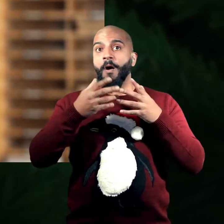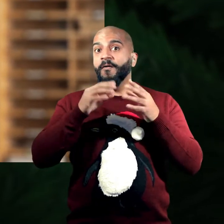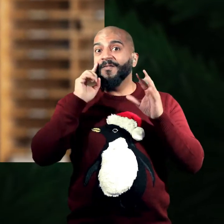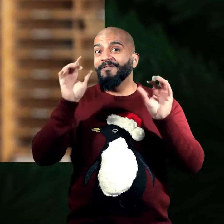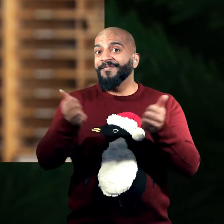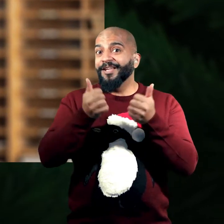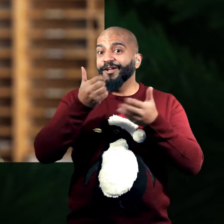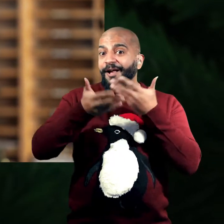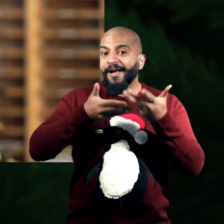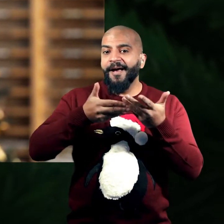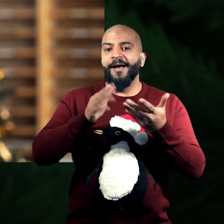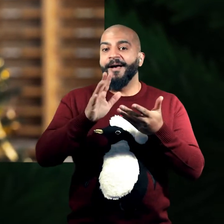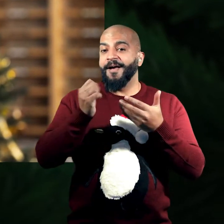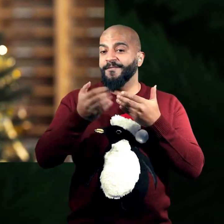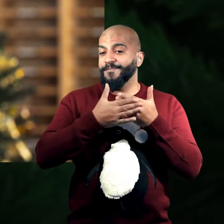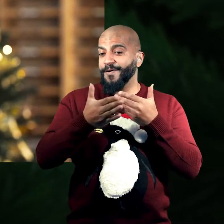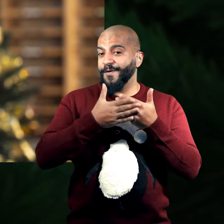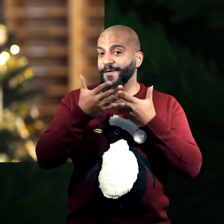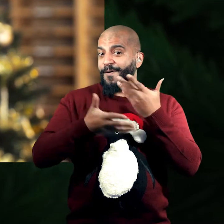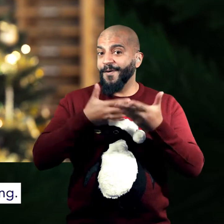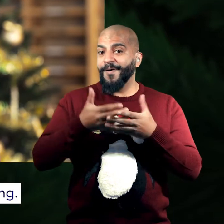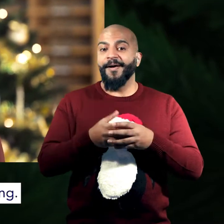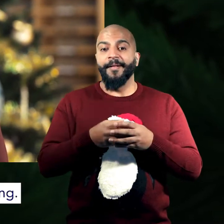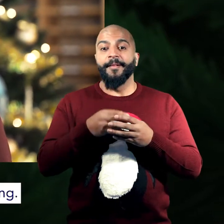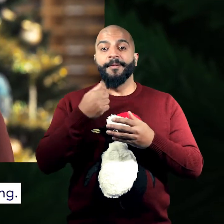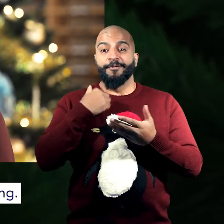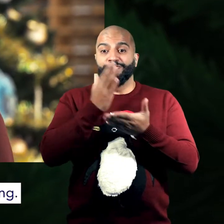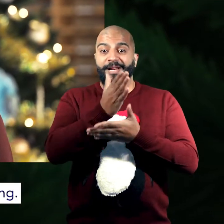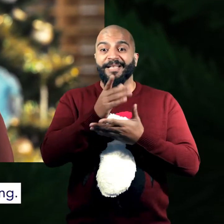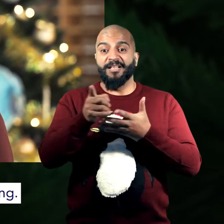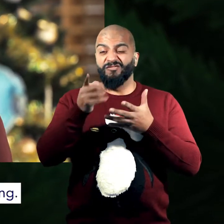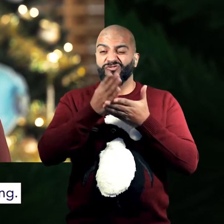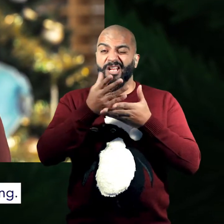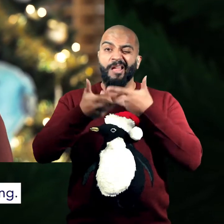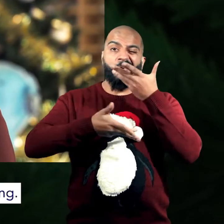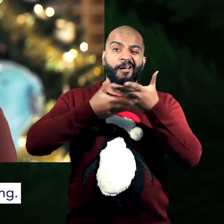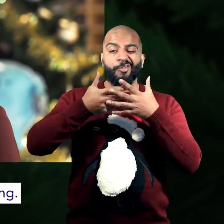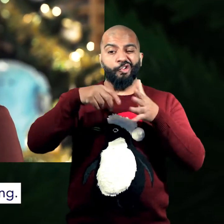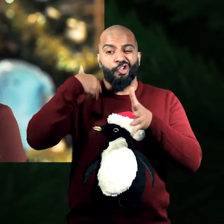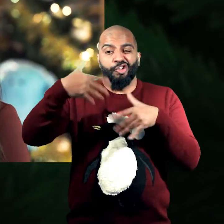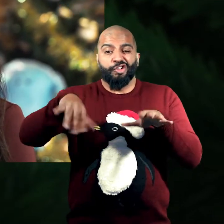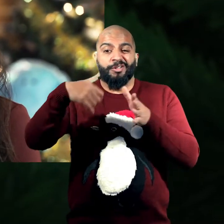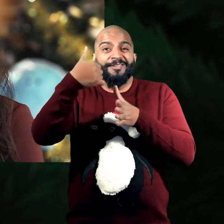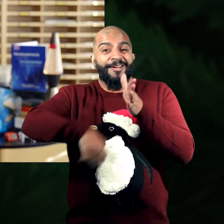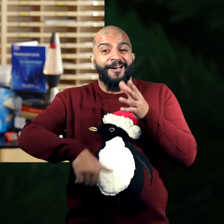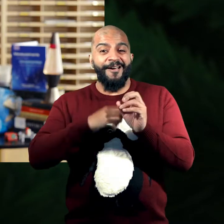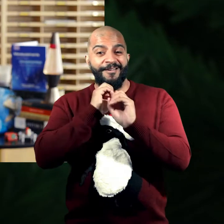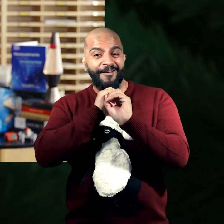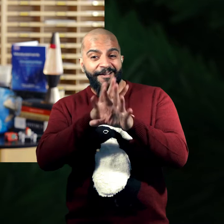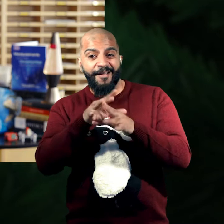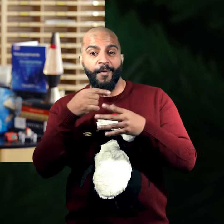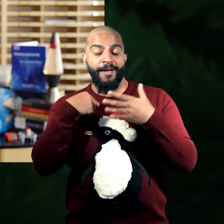of the story? Well, there's a lot more actually, and in reality, I'd say it's only just the beginning.